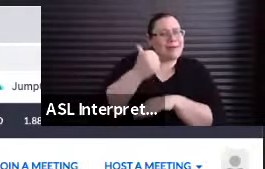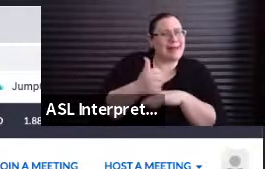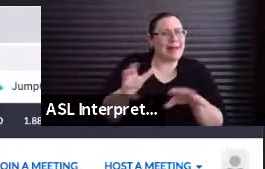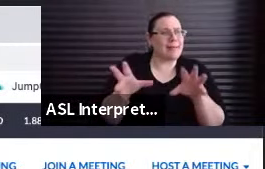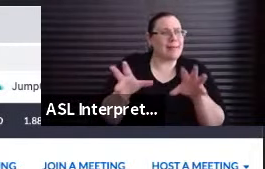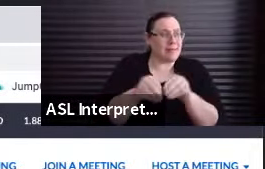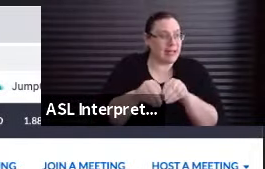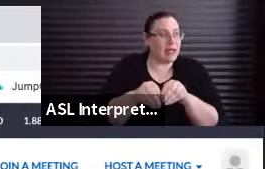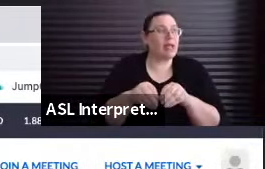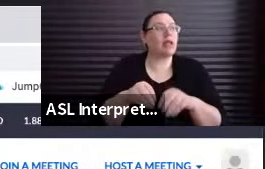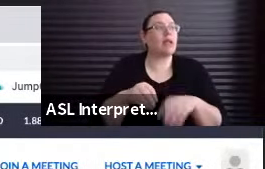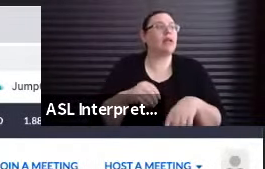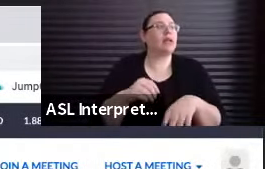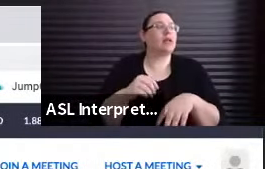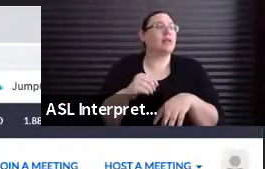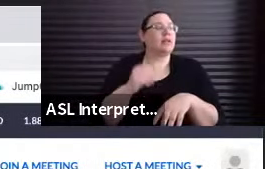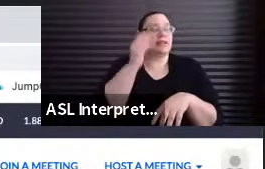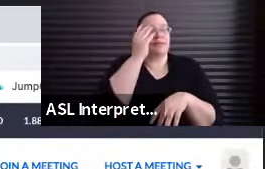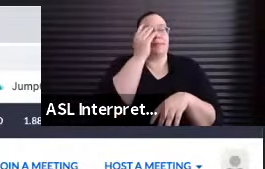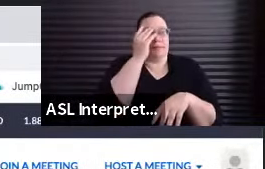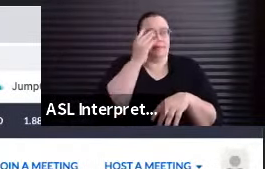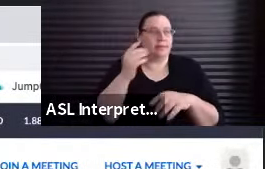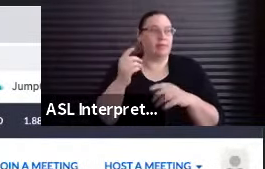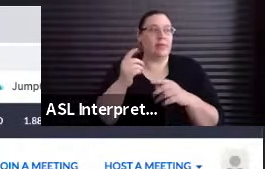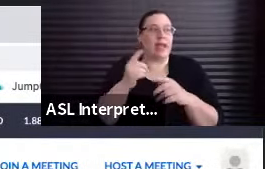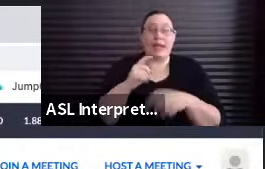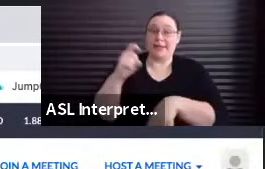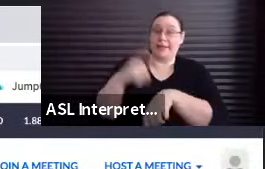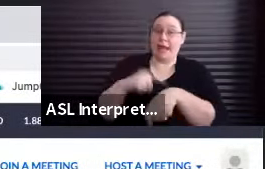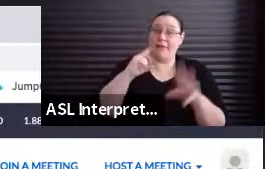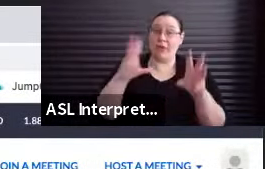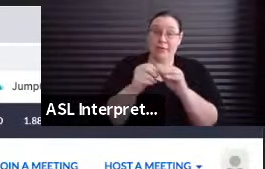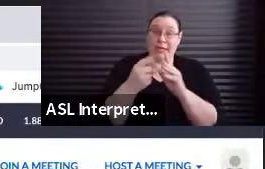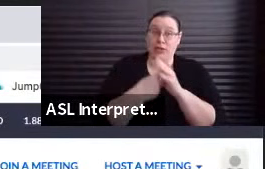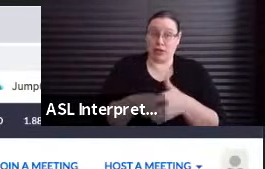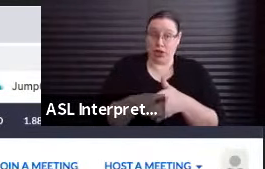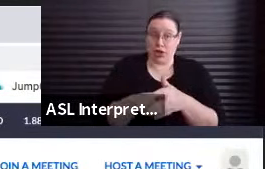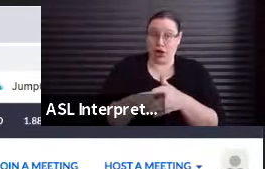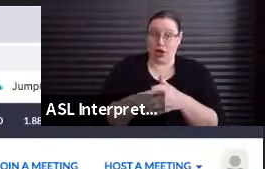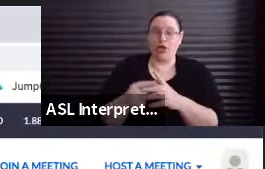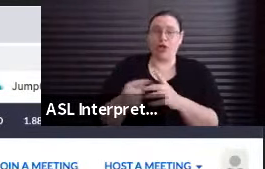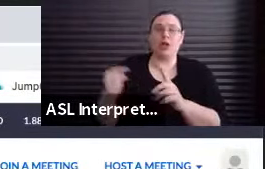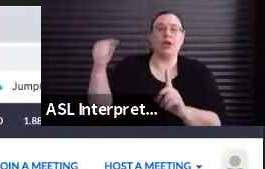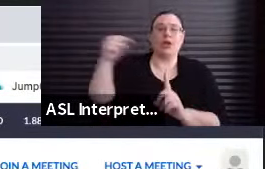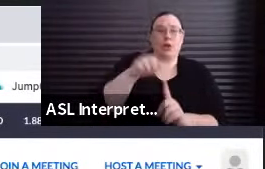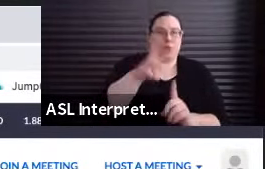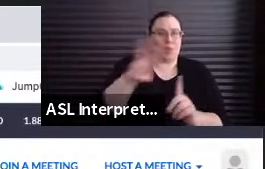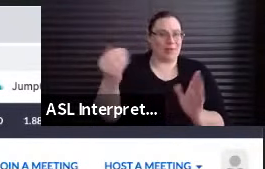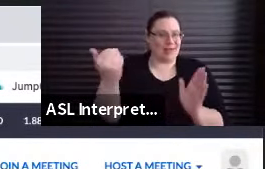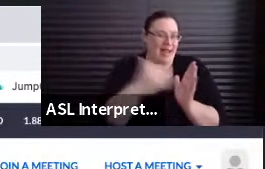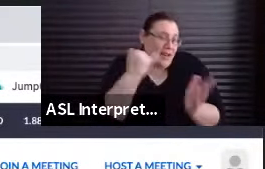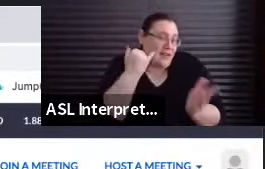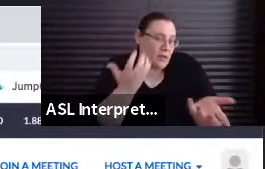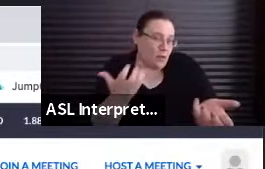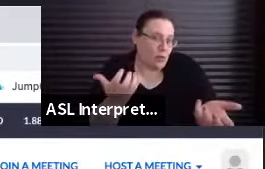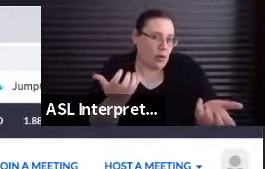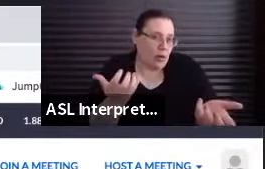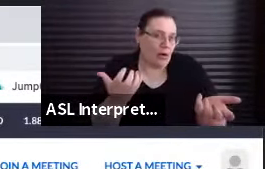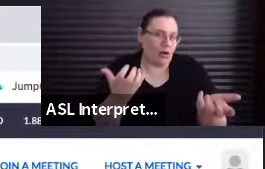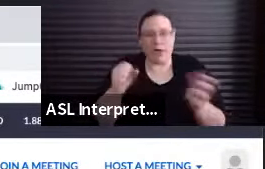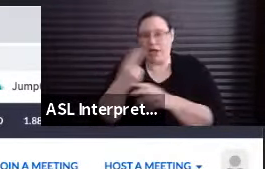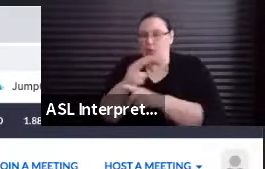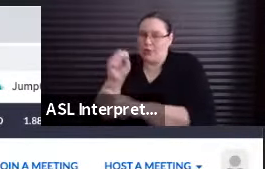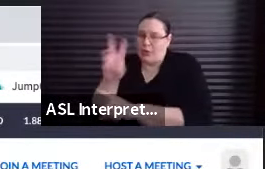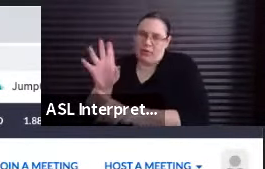your meeting's about to start, you come back to this to the website if you'd like. You can also do this in the software as